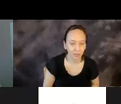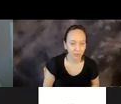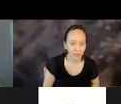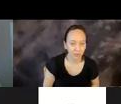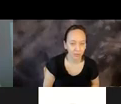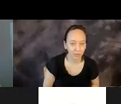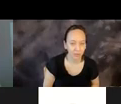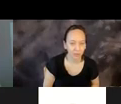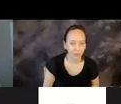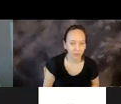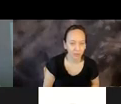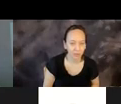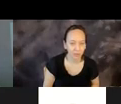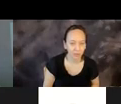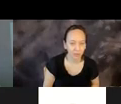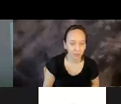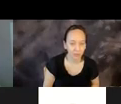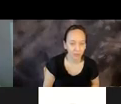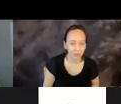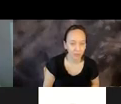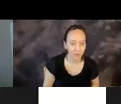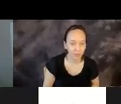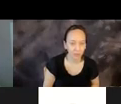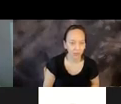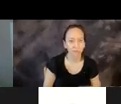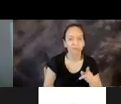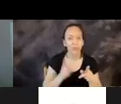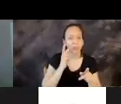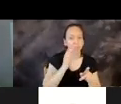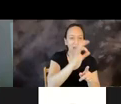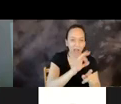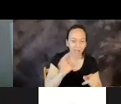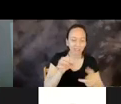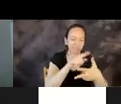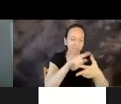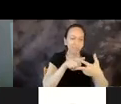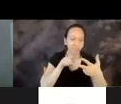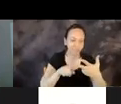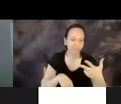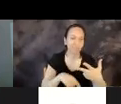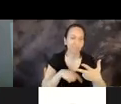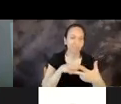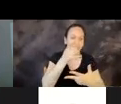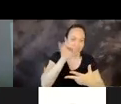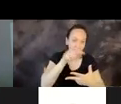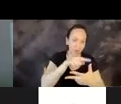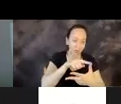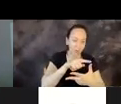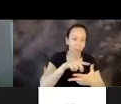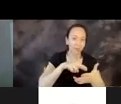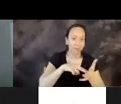so you can see the dots on the map where we're proposing fare vending machines, retailers, or both. Again, the yellow is a fare vending machine,